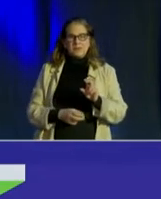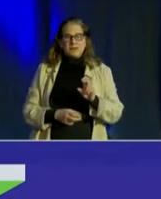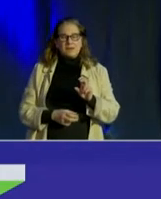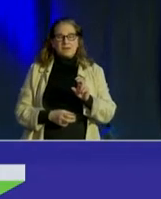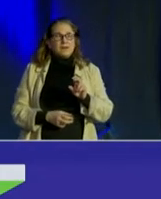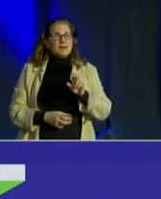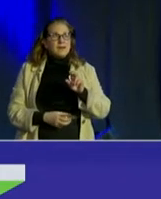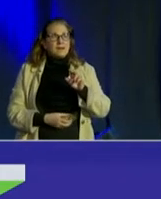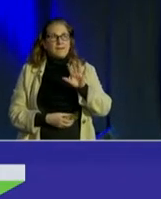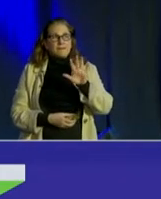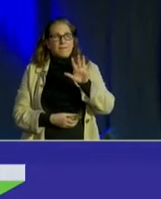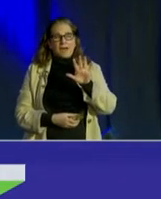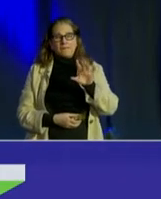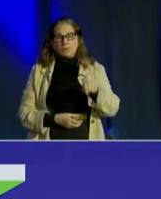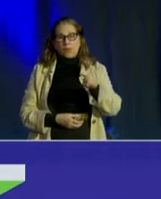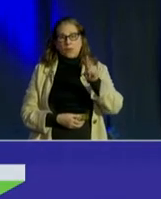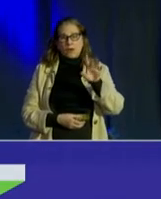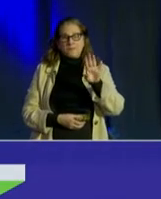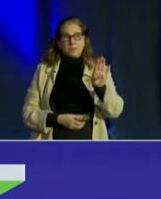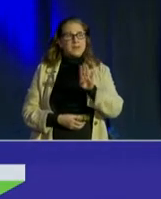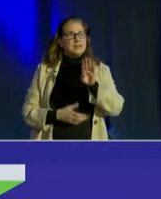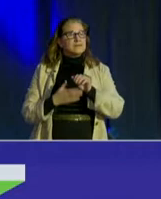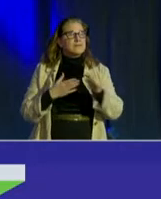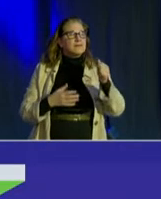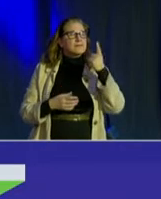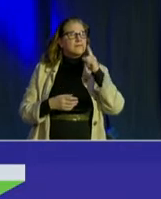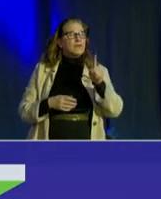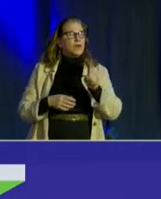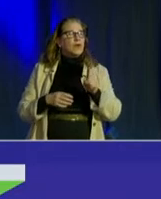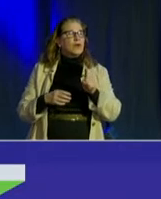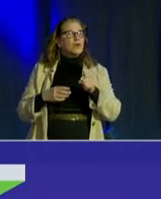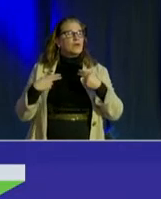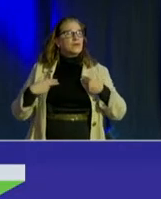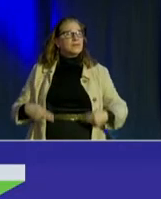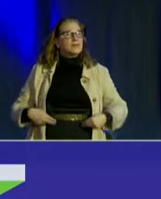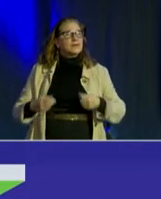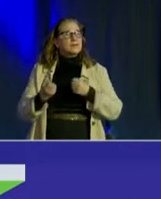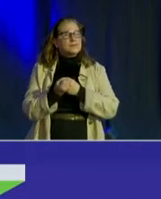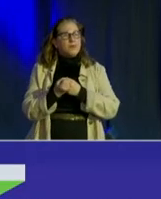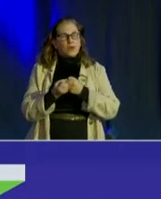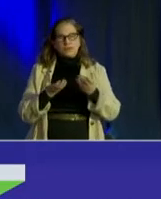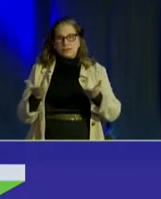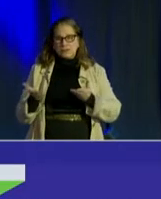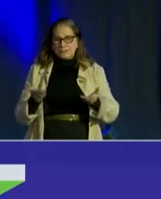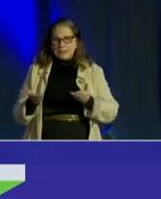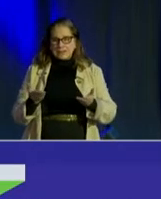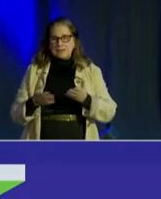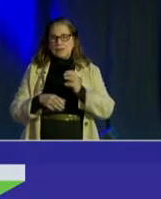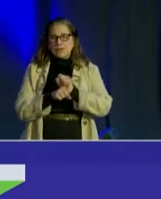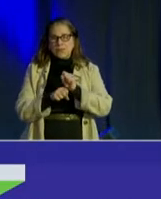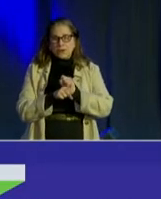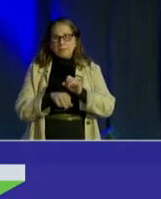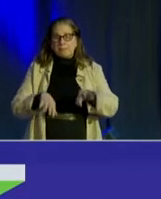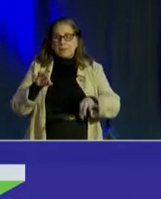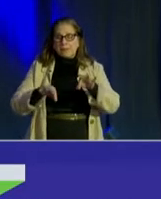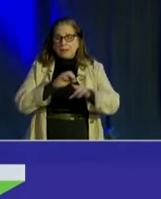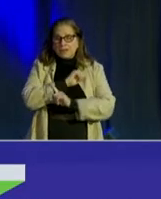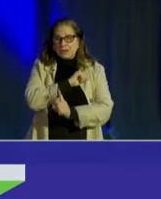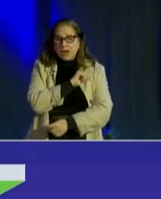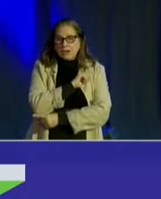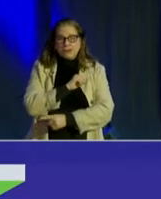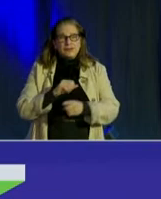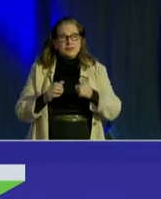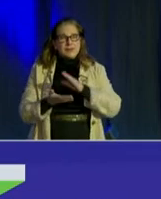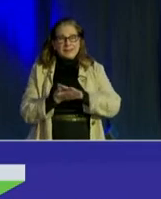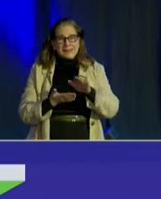division. This, for example, funds our Department of Public Works that comes and picks up your trash every week. It also funds agencies like the Office